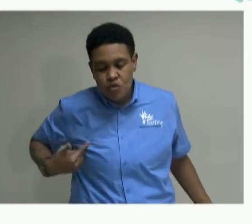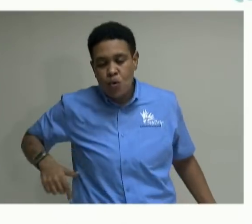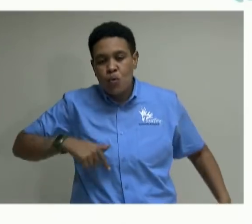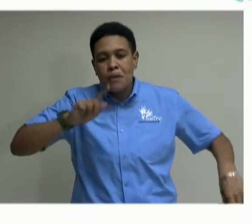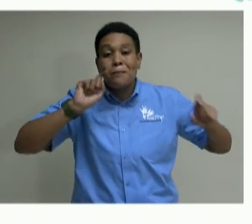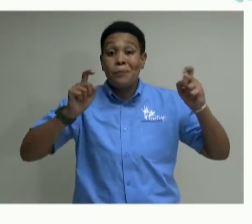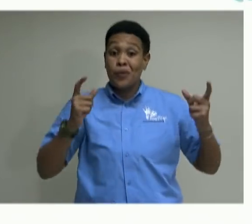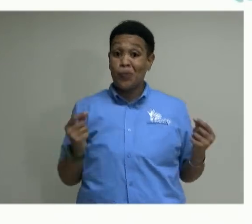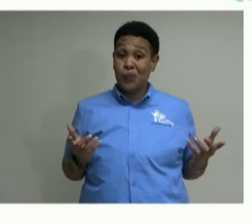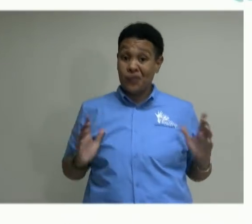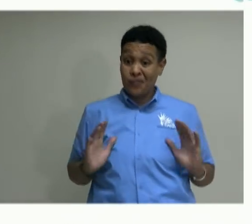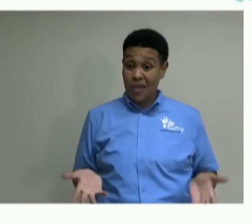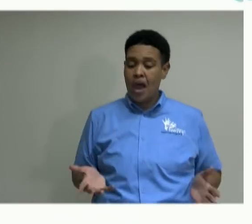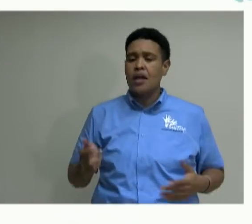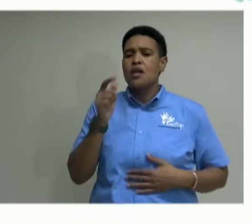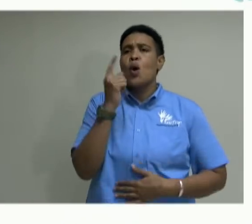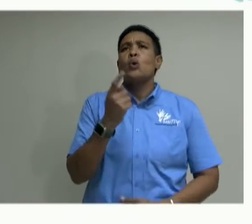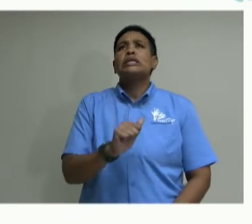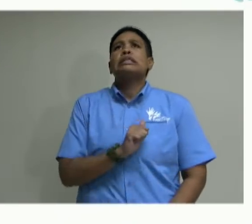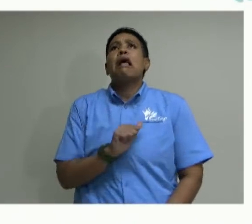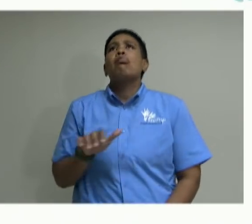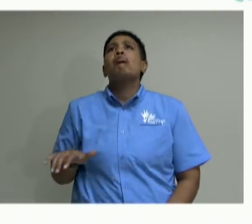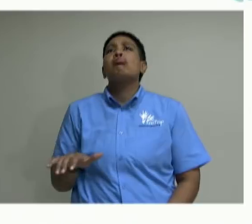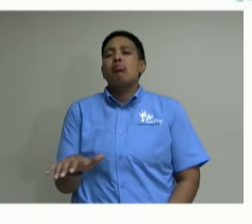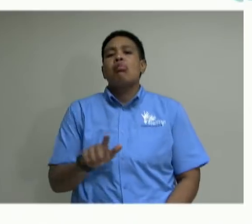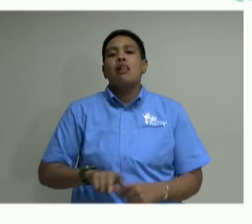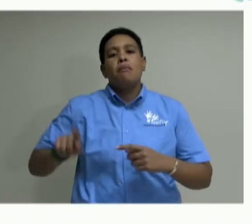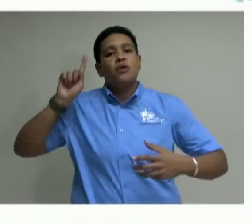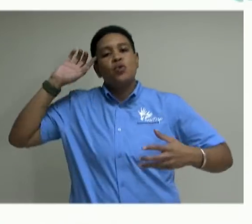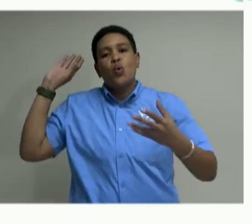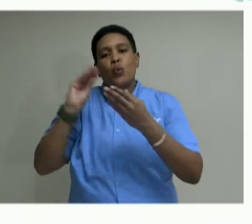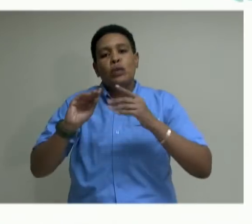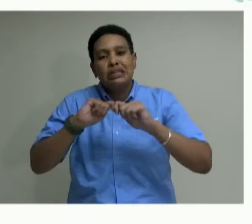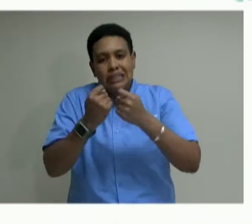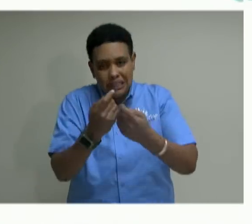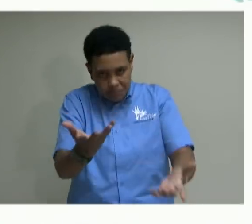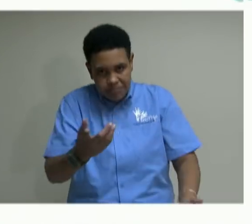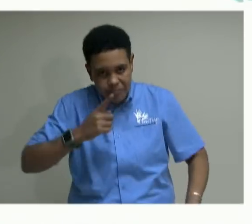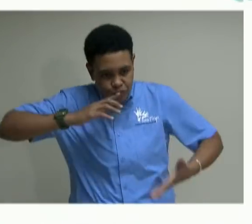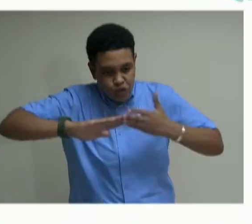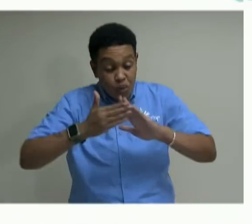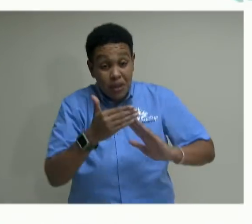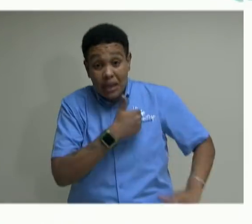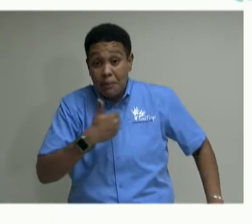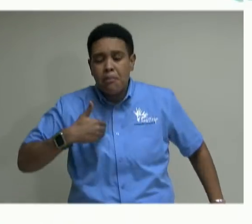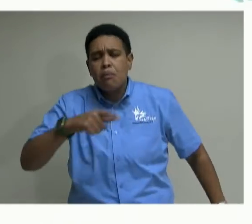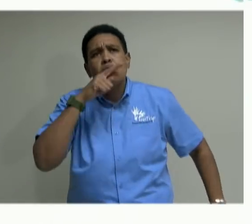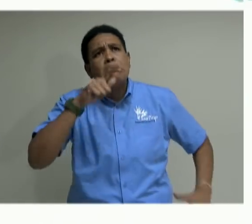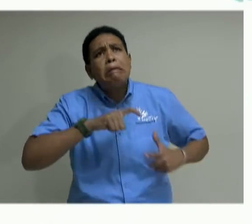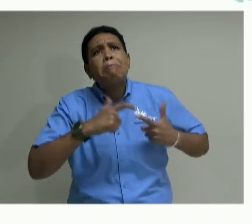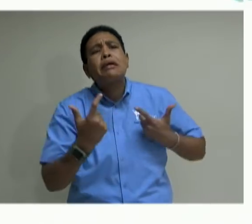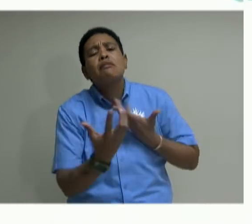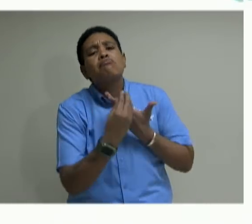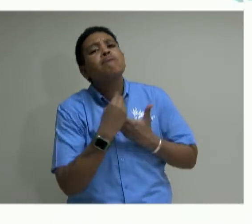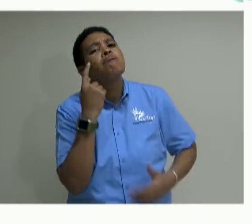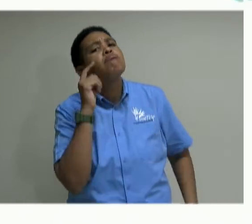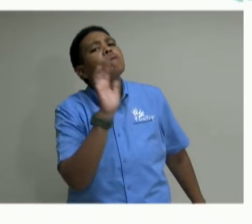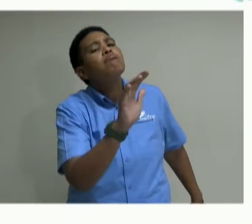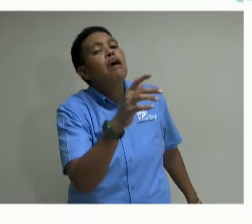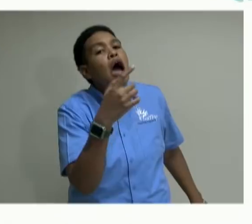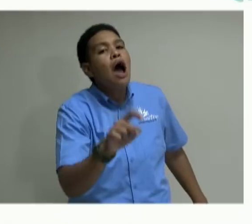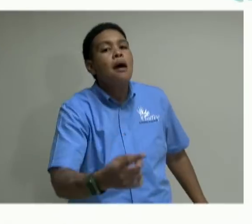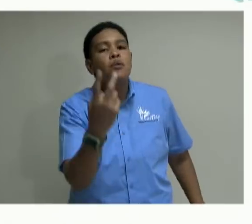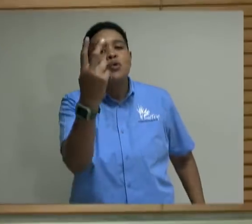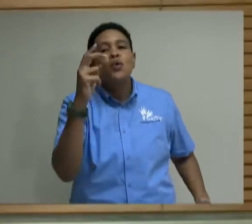managed to do this not just by ourselves, but as a whole team. And the community members played a big role. Dr. Smith, 2